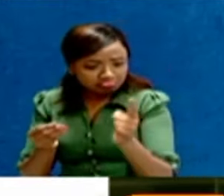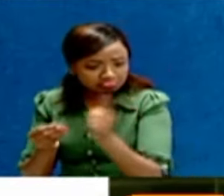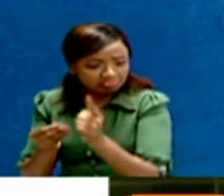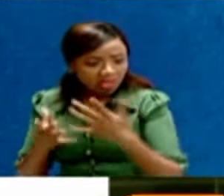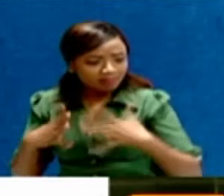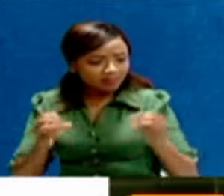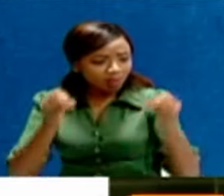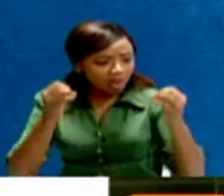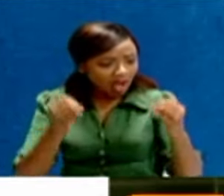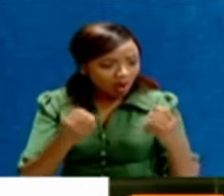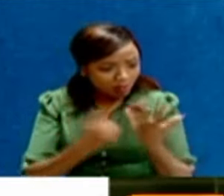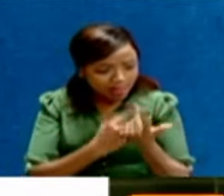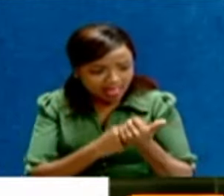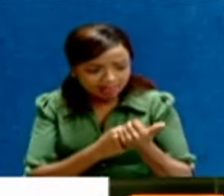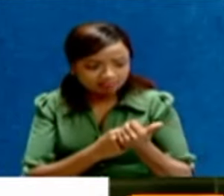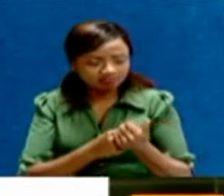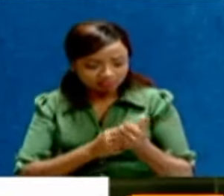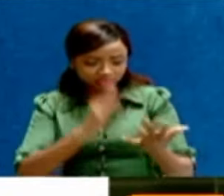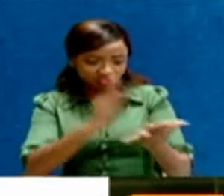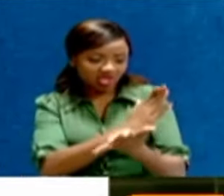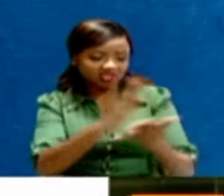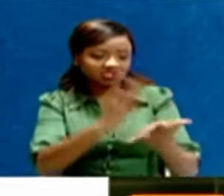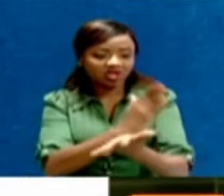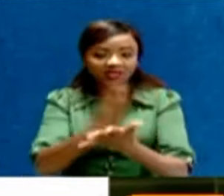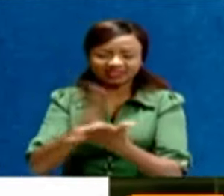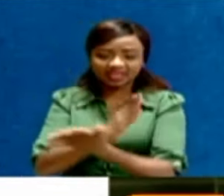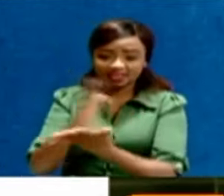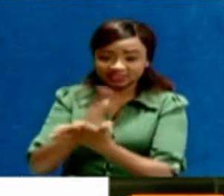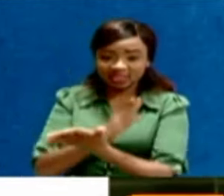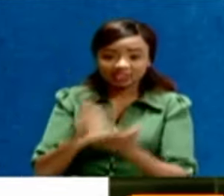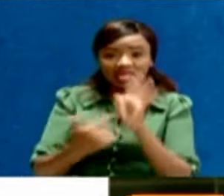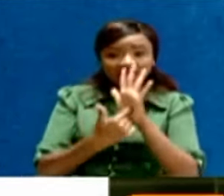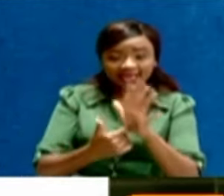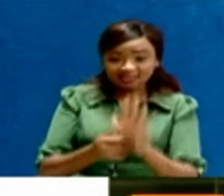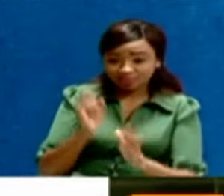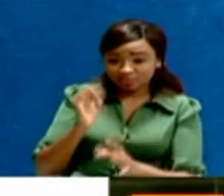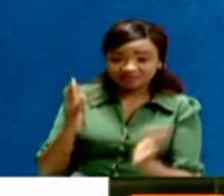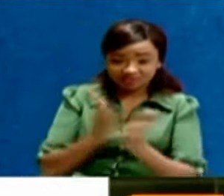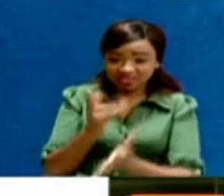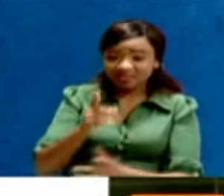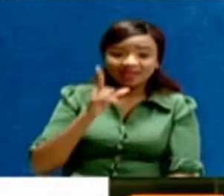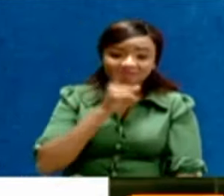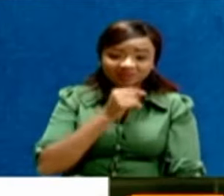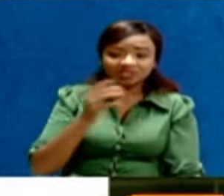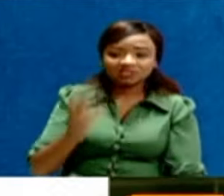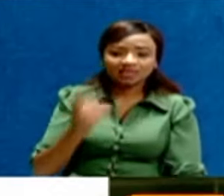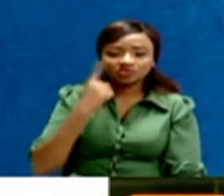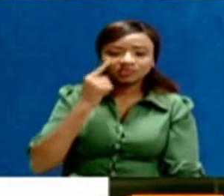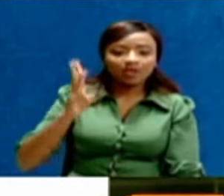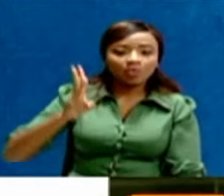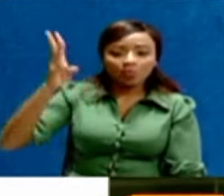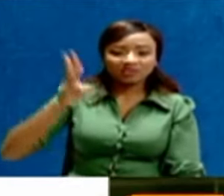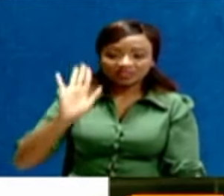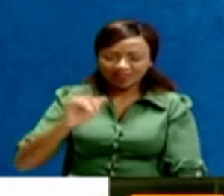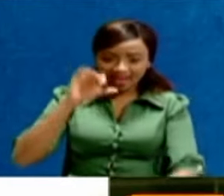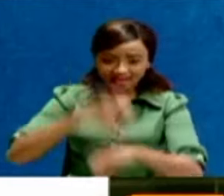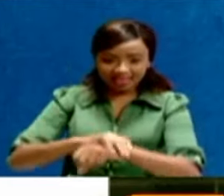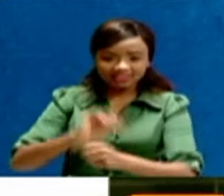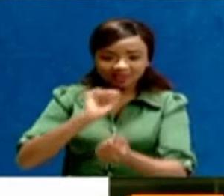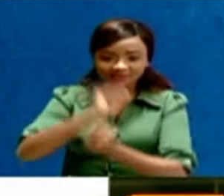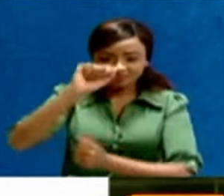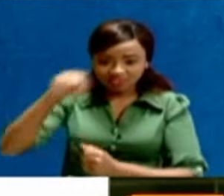share. When you do that, you'll still find places like Wajir, they still get about 15,000 per